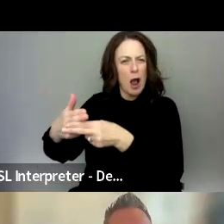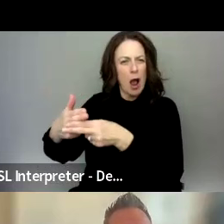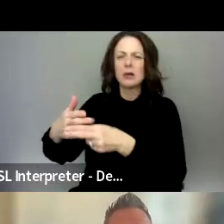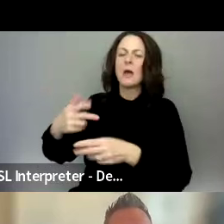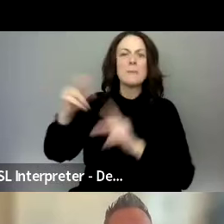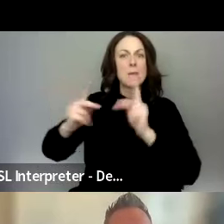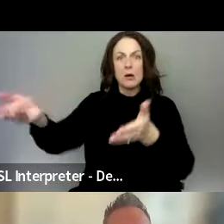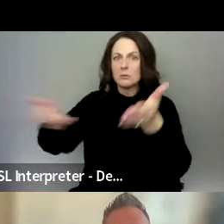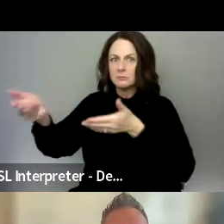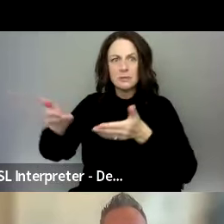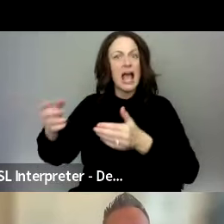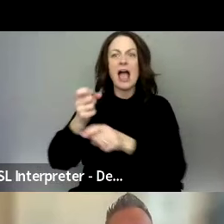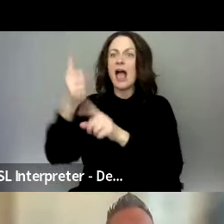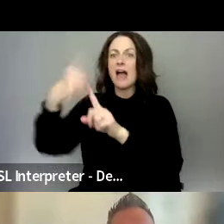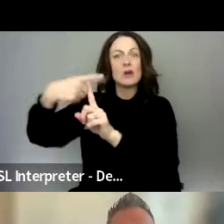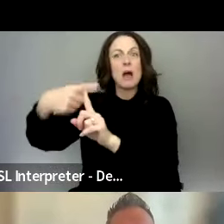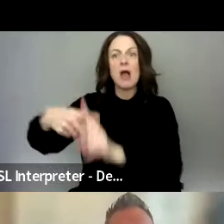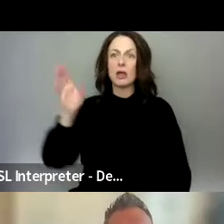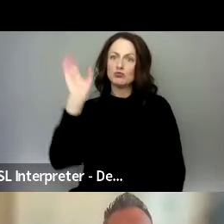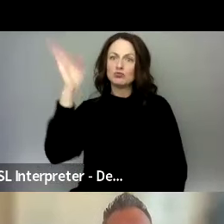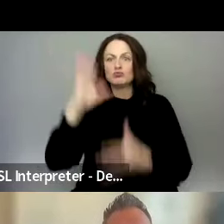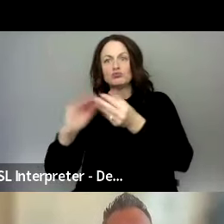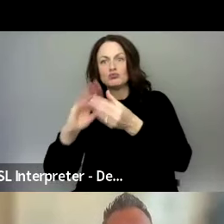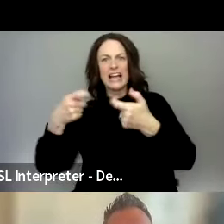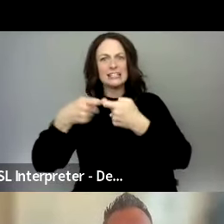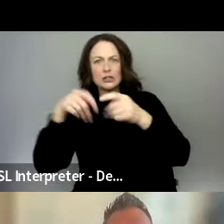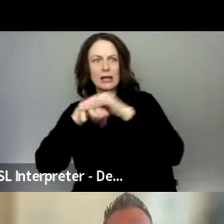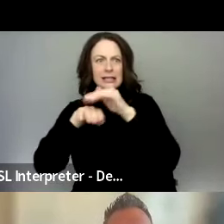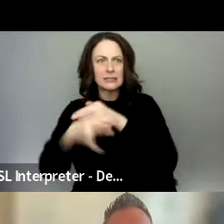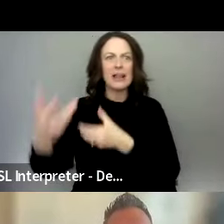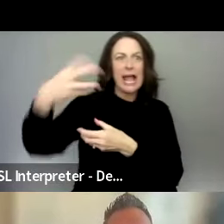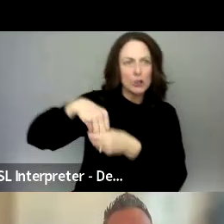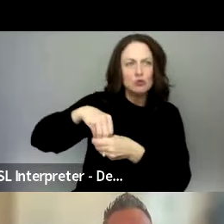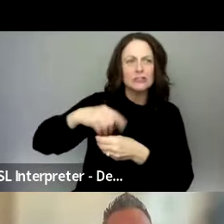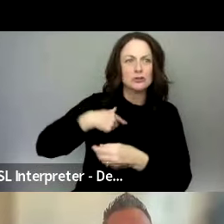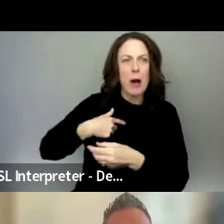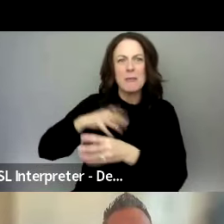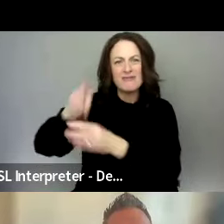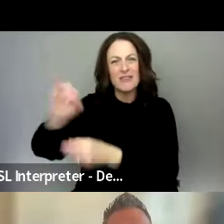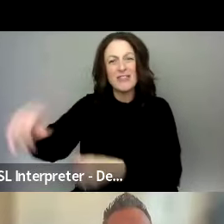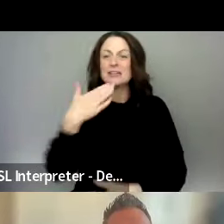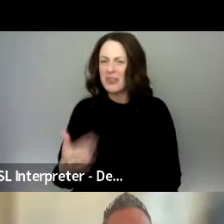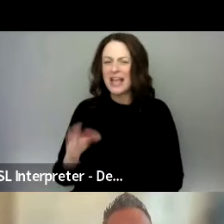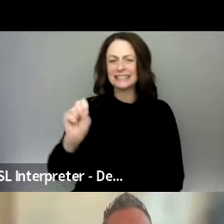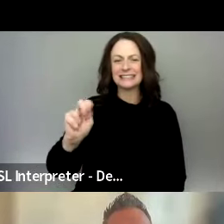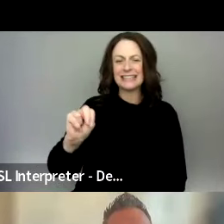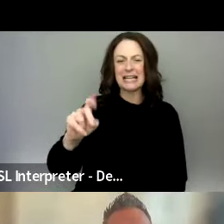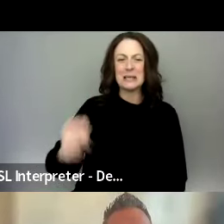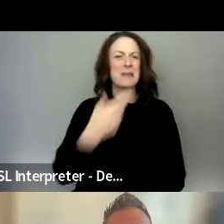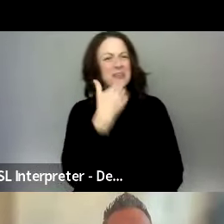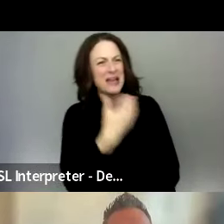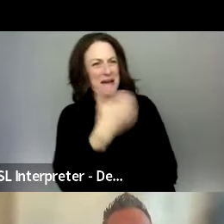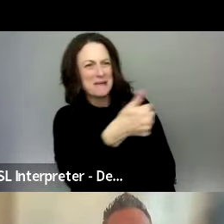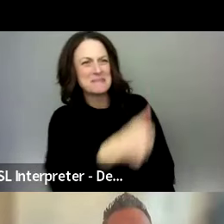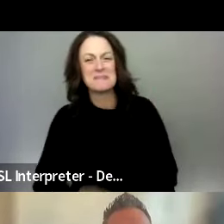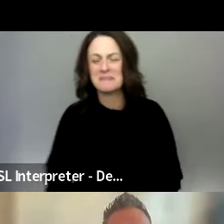every month and talk about digital accessibility and inclusion. Thanks, Sandeep. Thank you. Thank